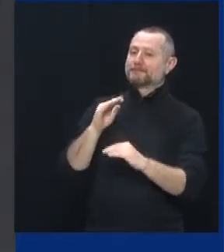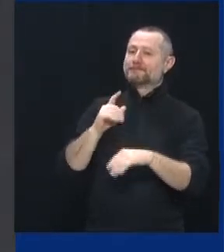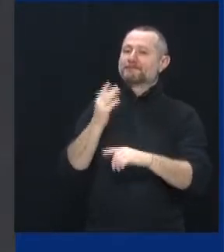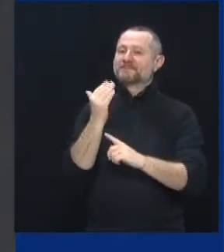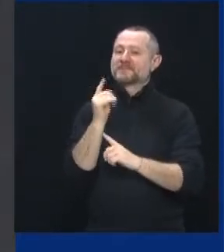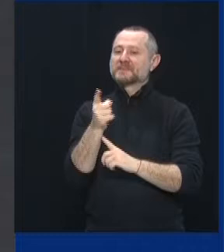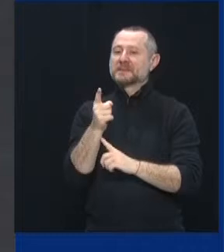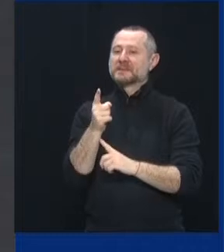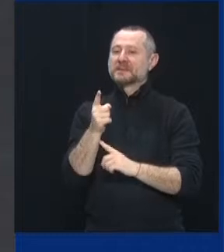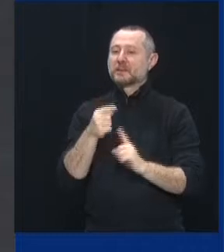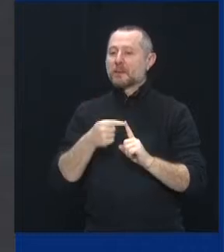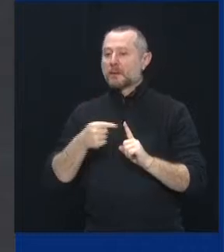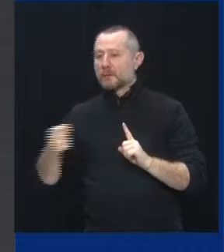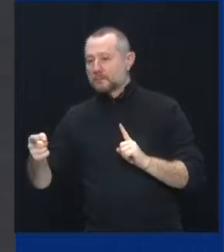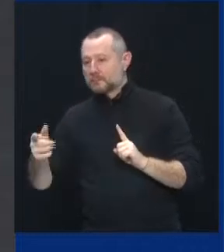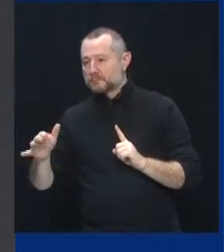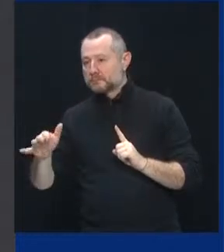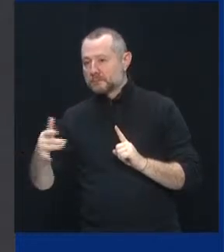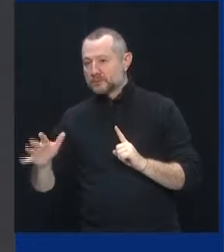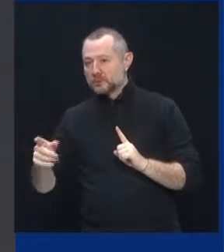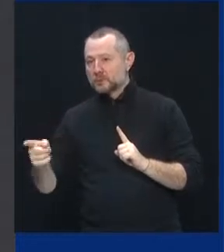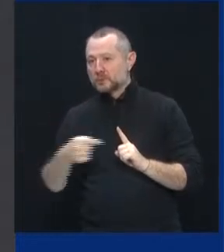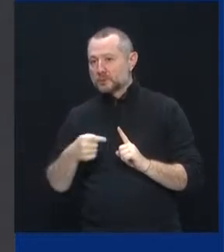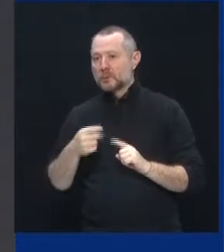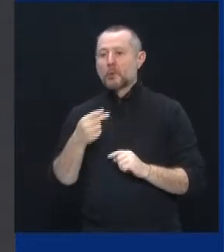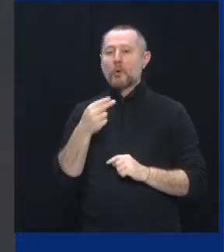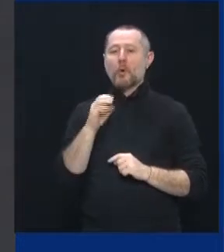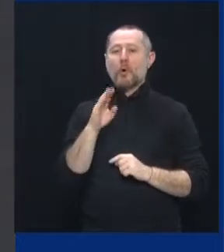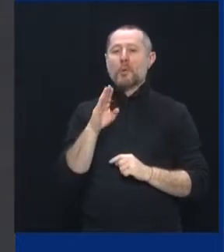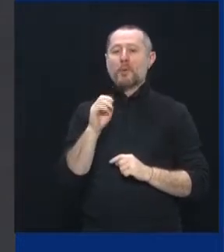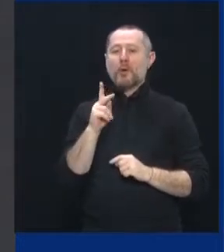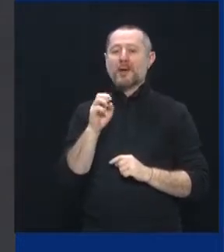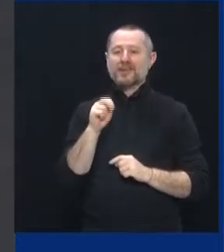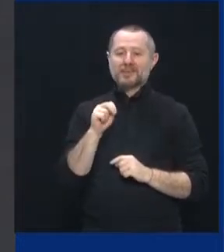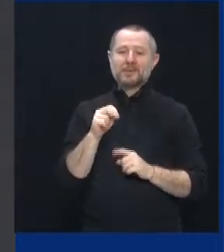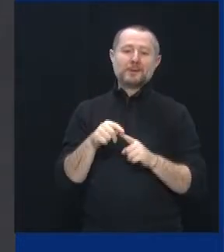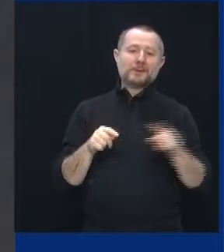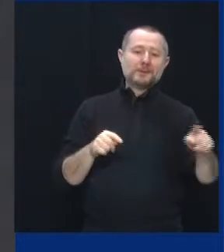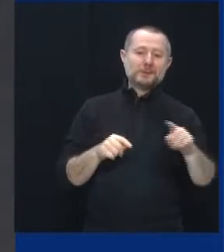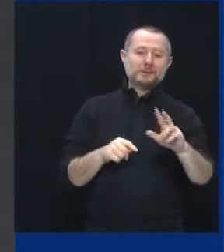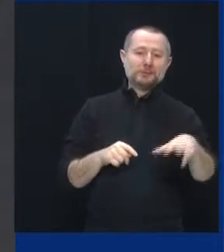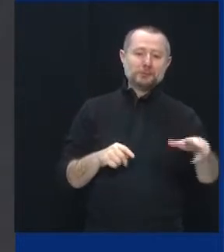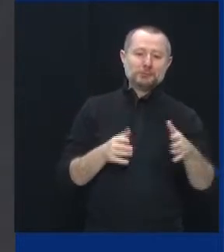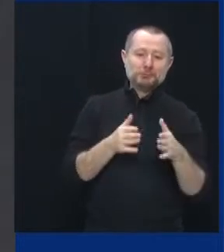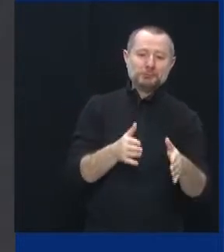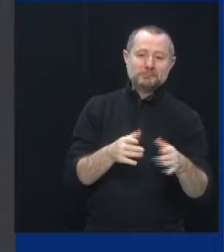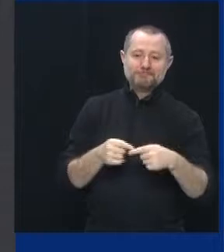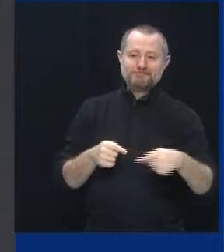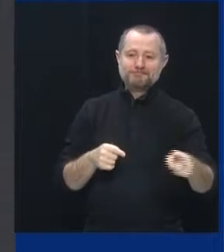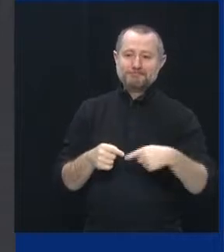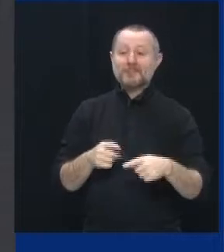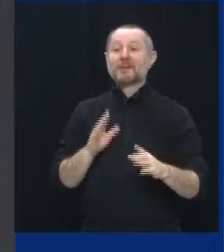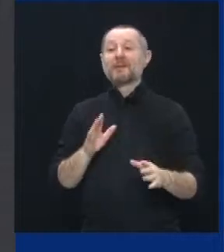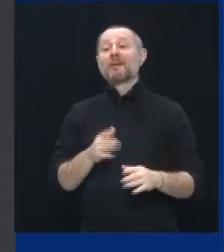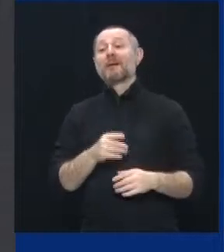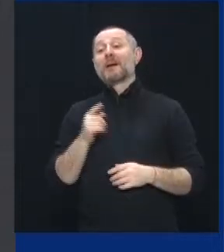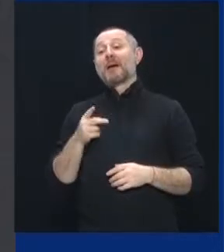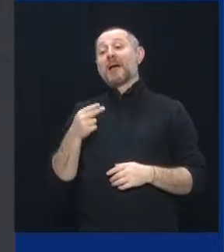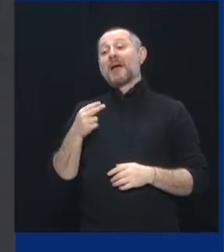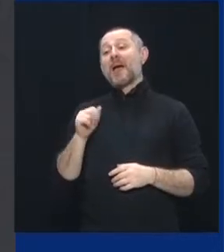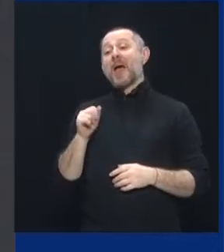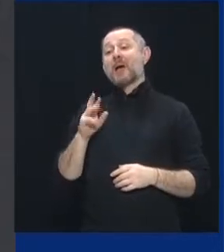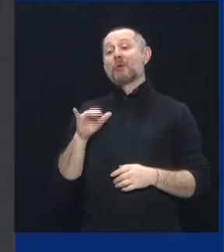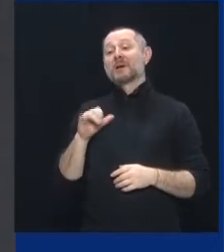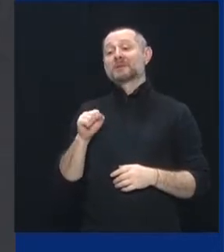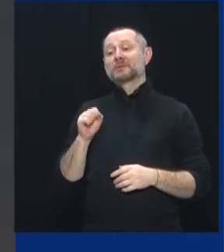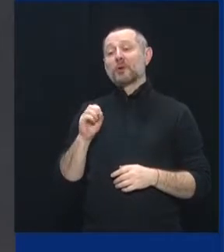to Hoboken and to 33rd Street, but service to Harrison and Newark remains suspended. Their target is to